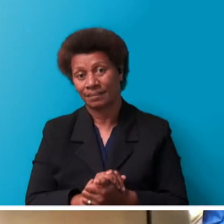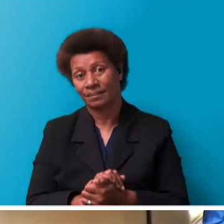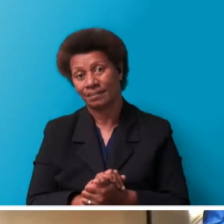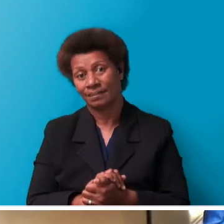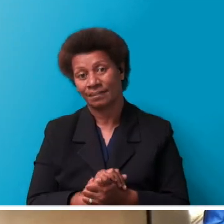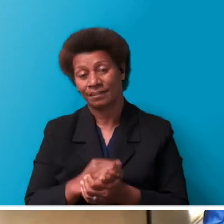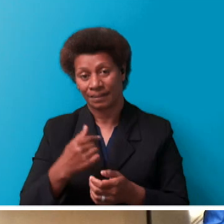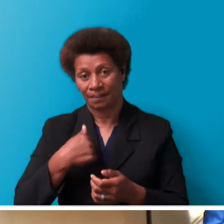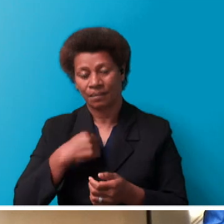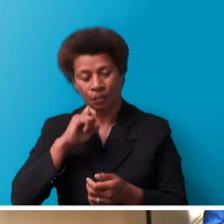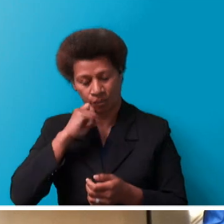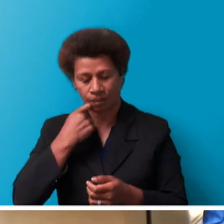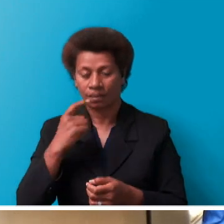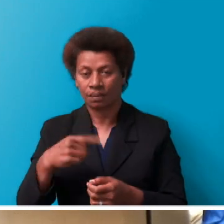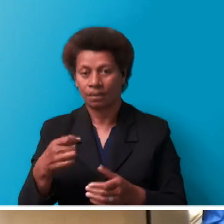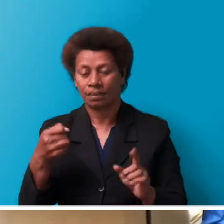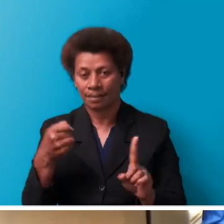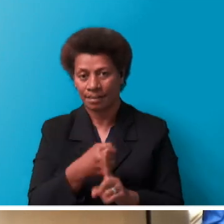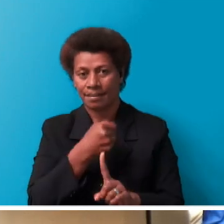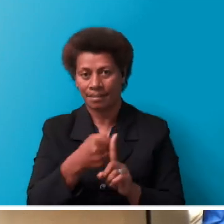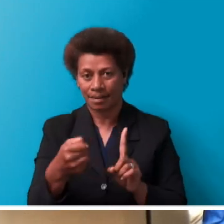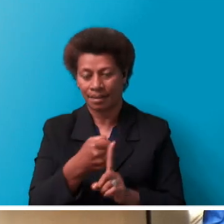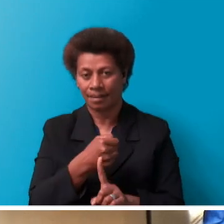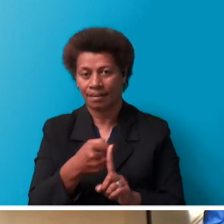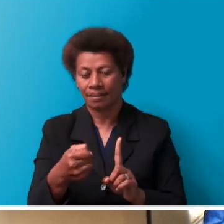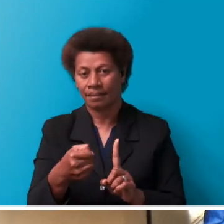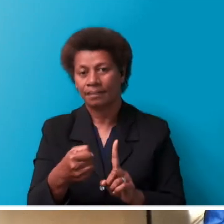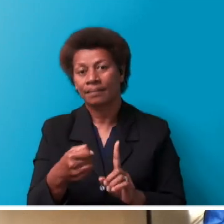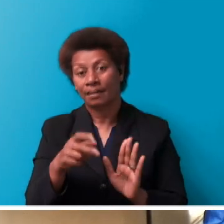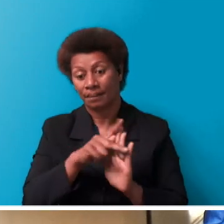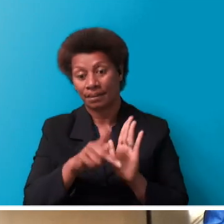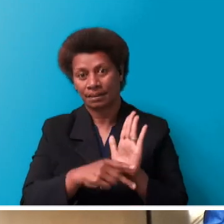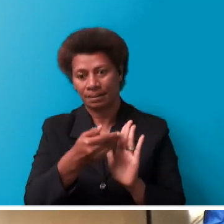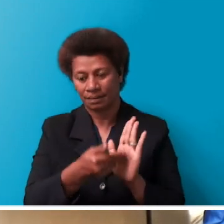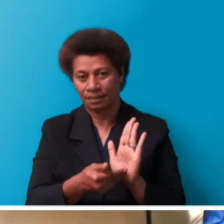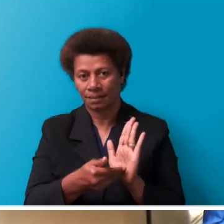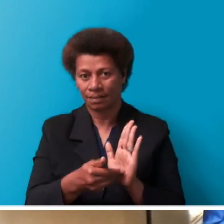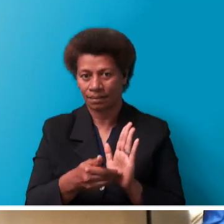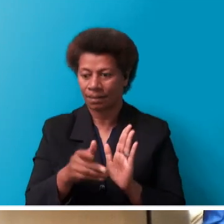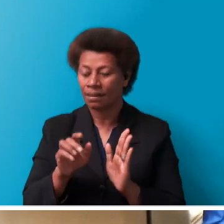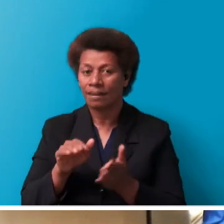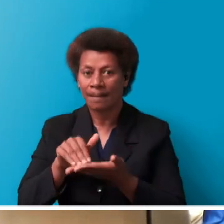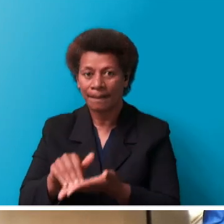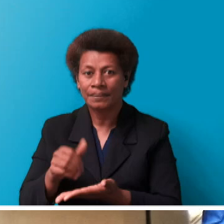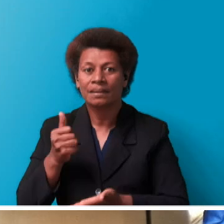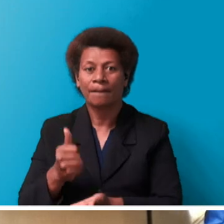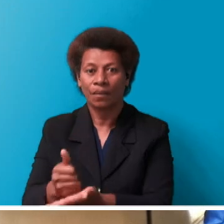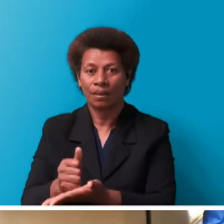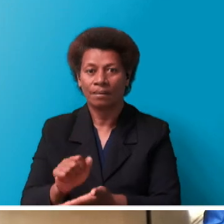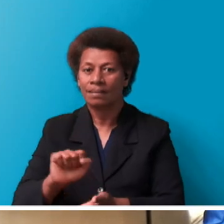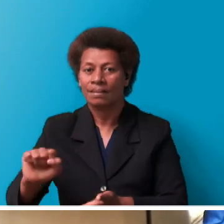to advocate for policies that uphold their dignity and enhance their quality of life.